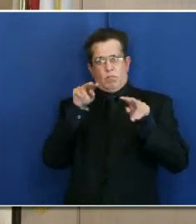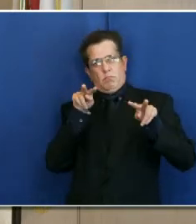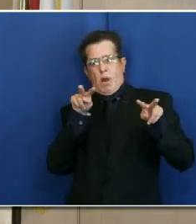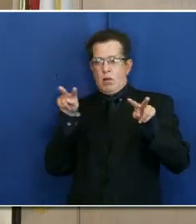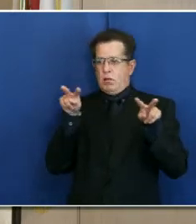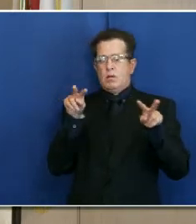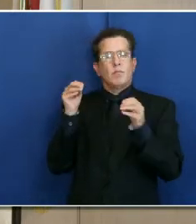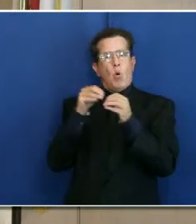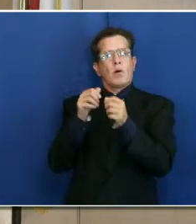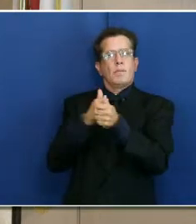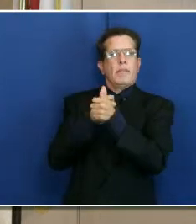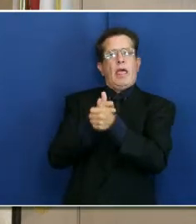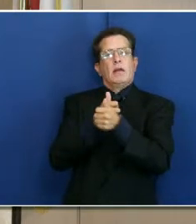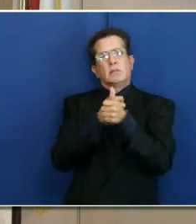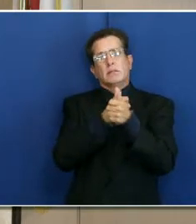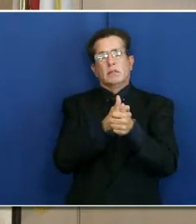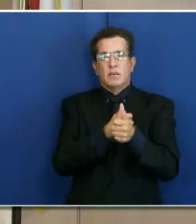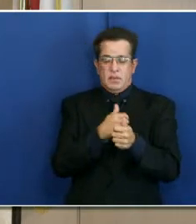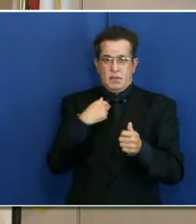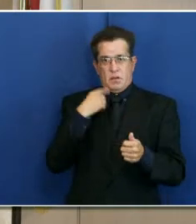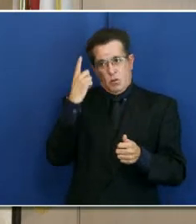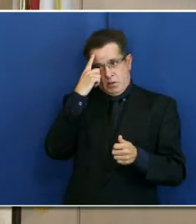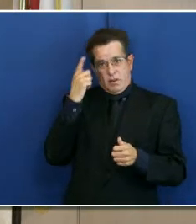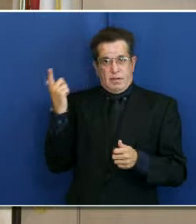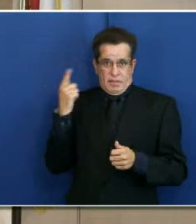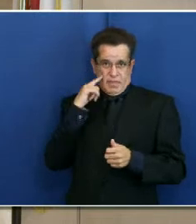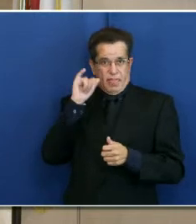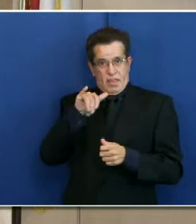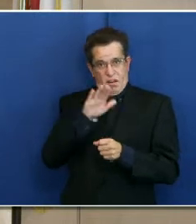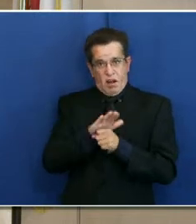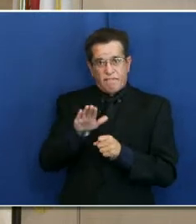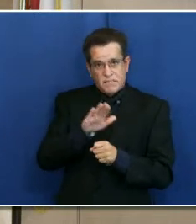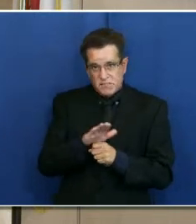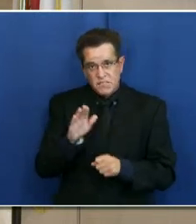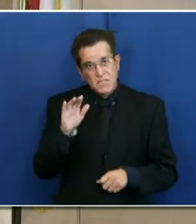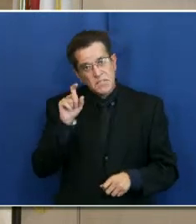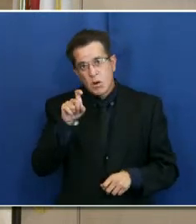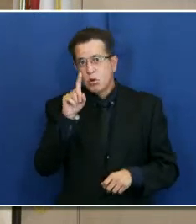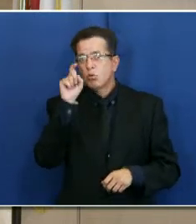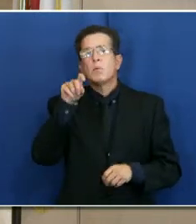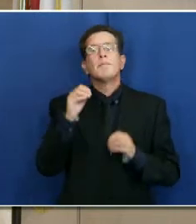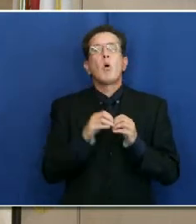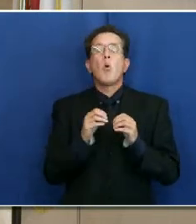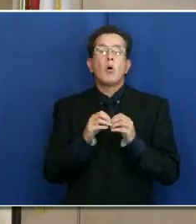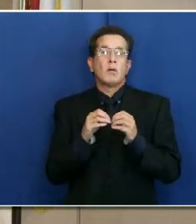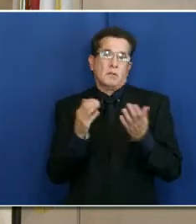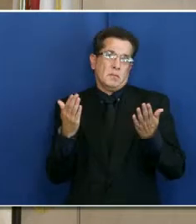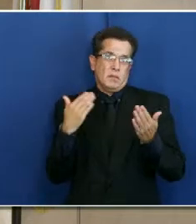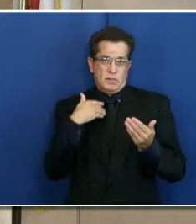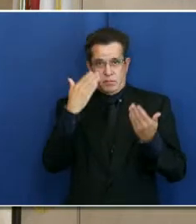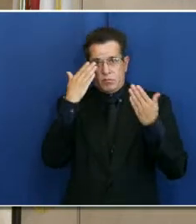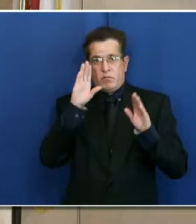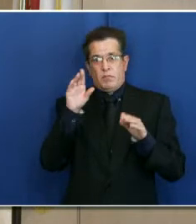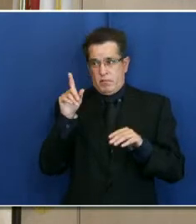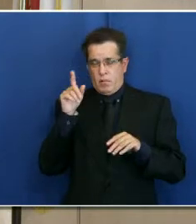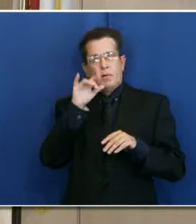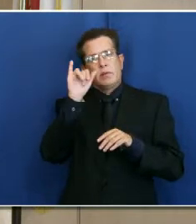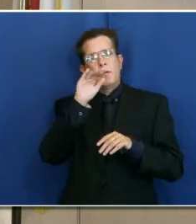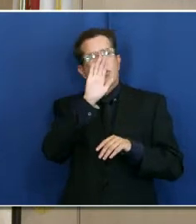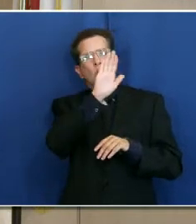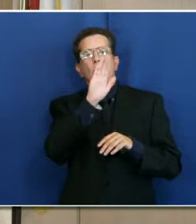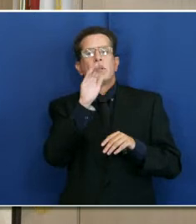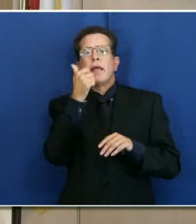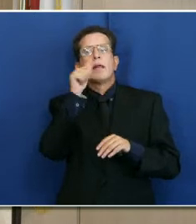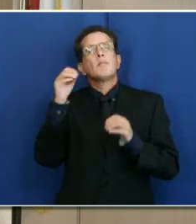compliance. And I wonder if you feel like that's enough, if more ought to be done. And in general, with individual compliance, I wonder what